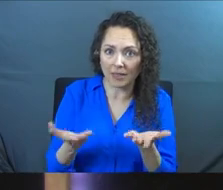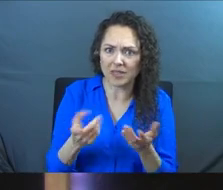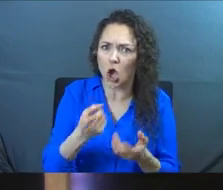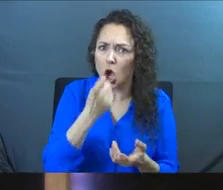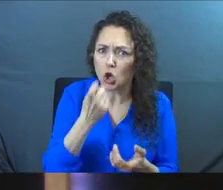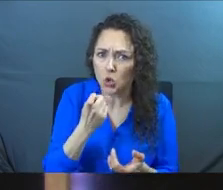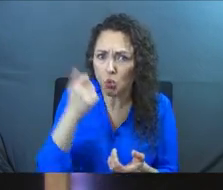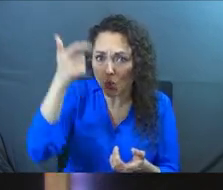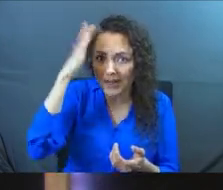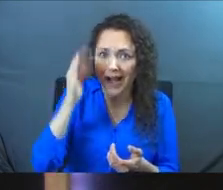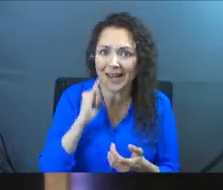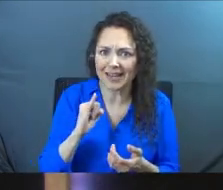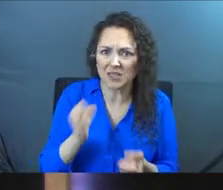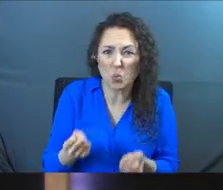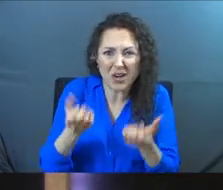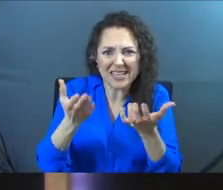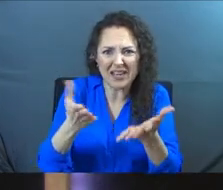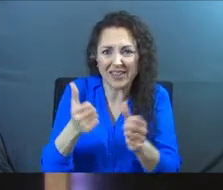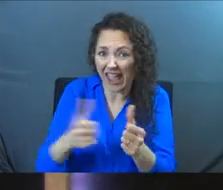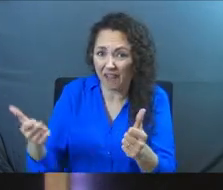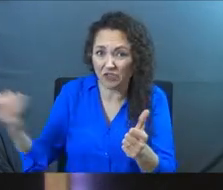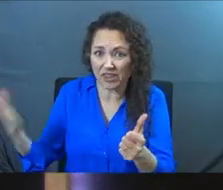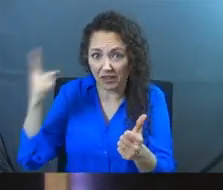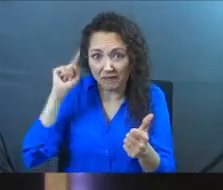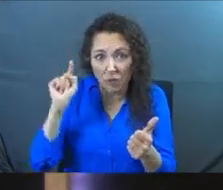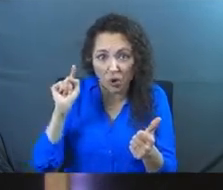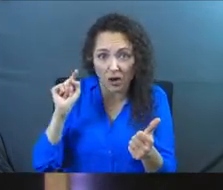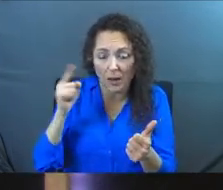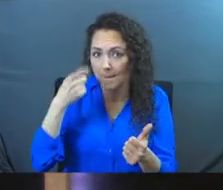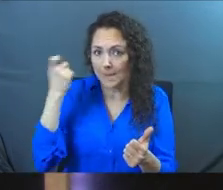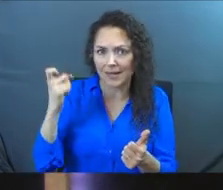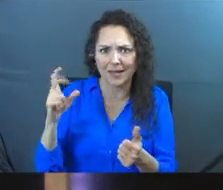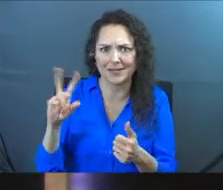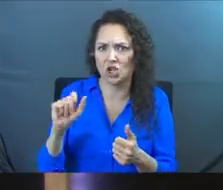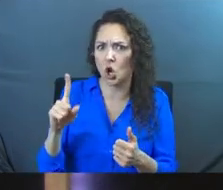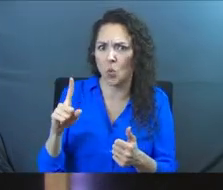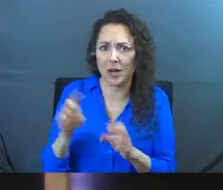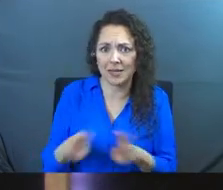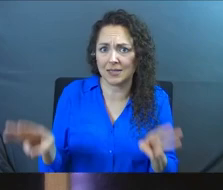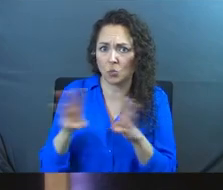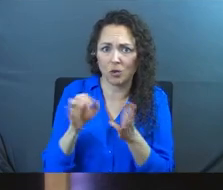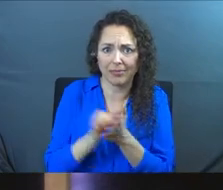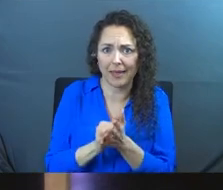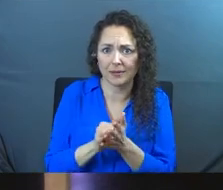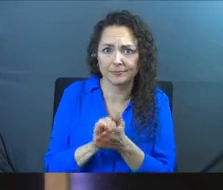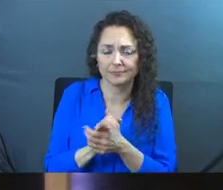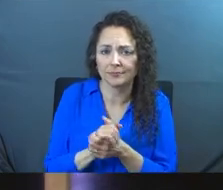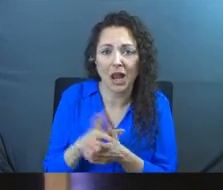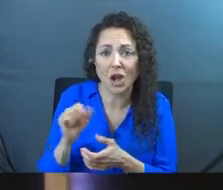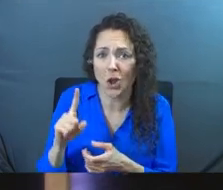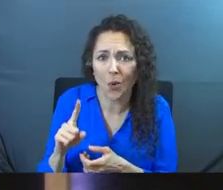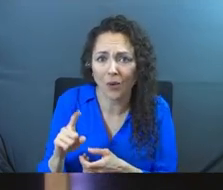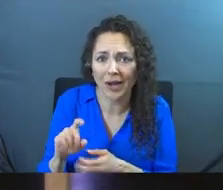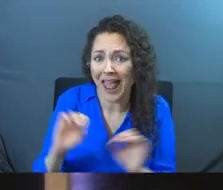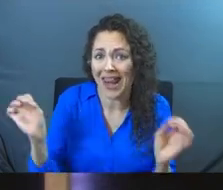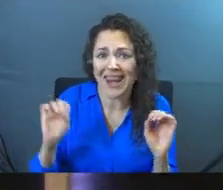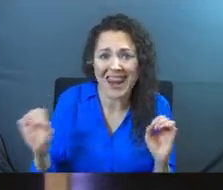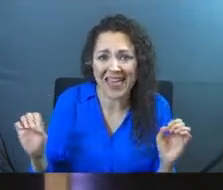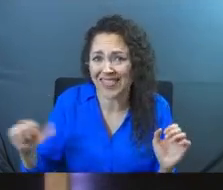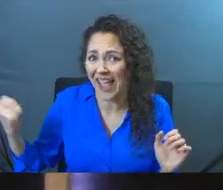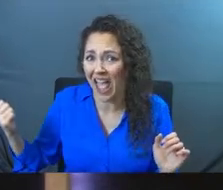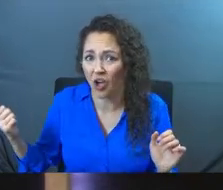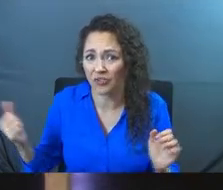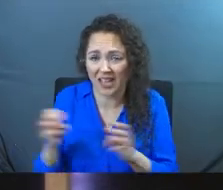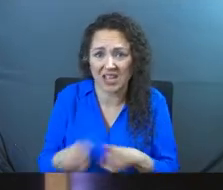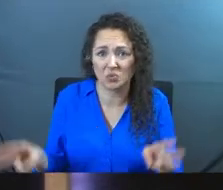this God is we're giving everything for. Because nobody else is worth that, by the way. Nobody else, nothing else is worth